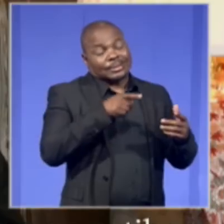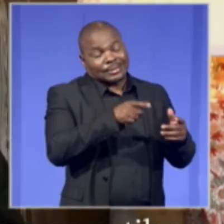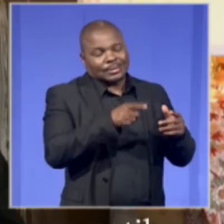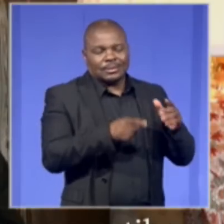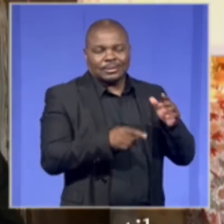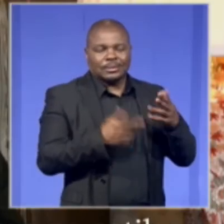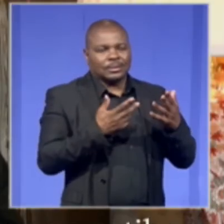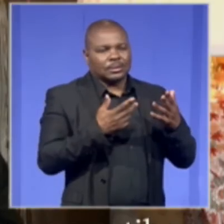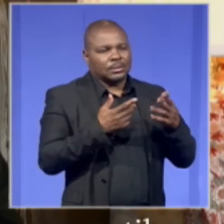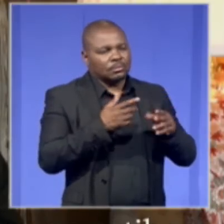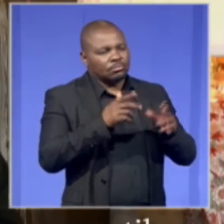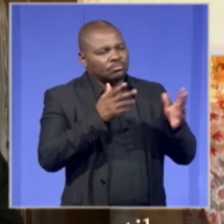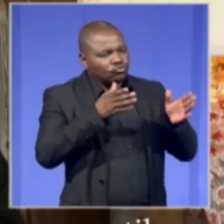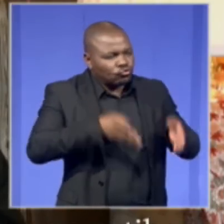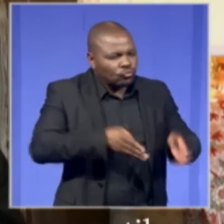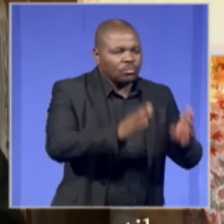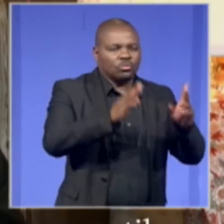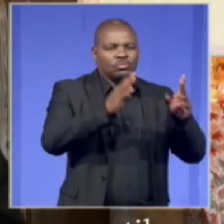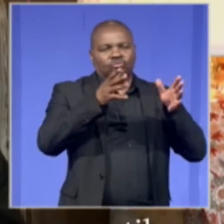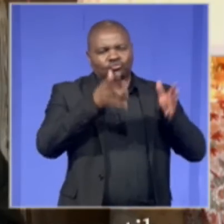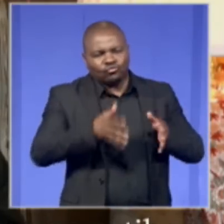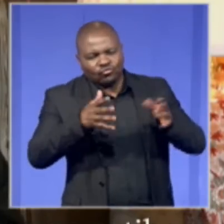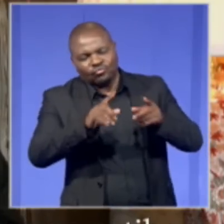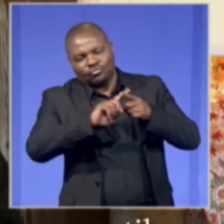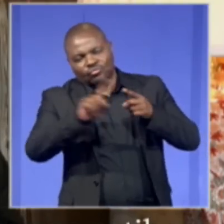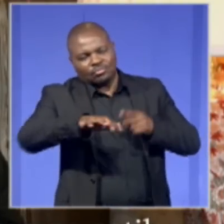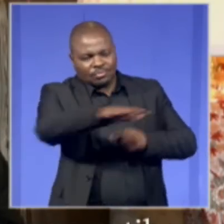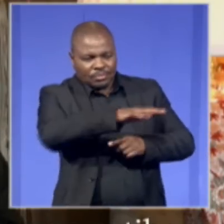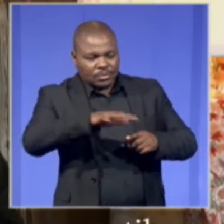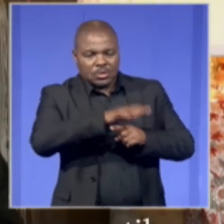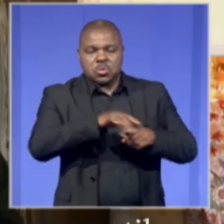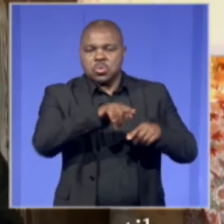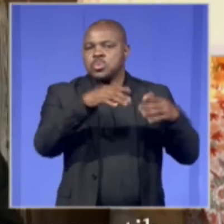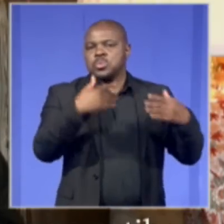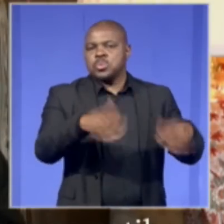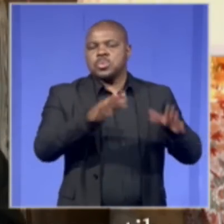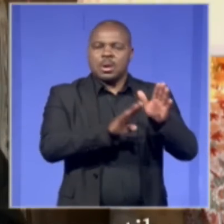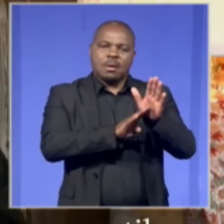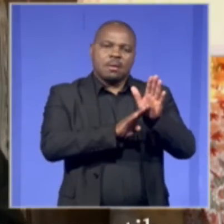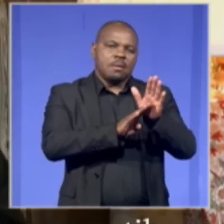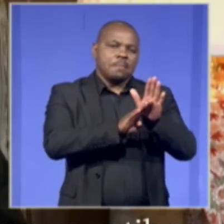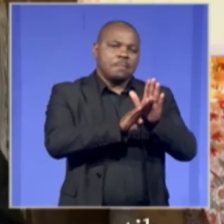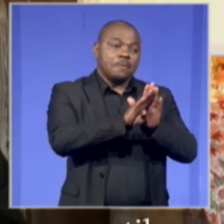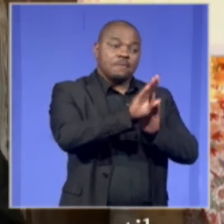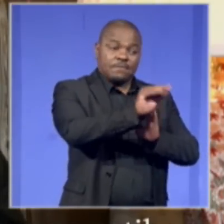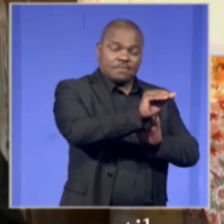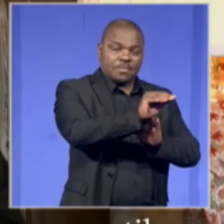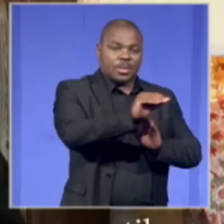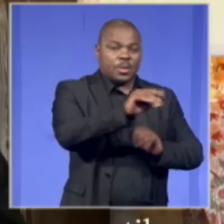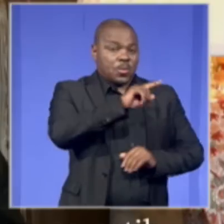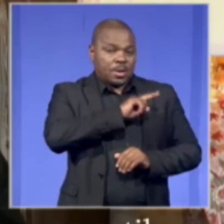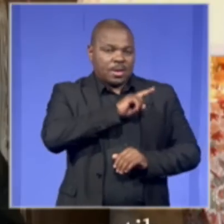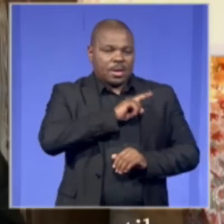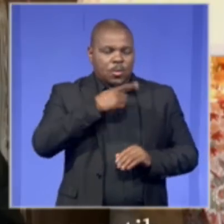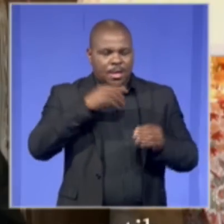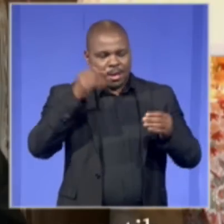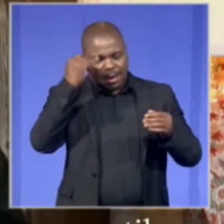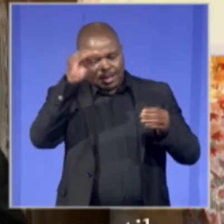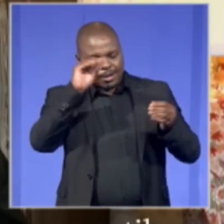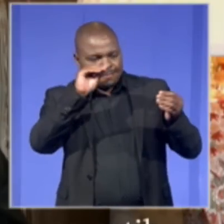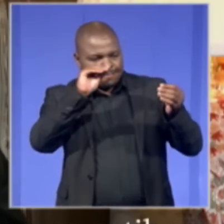to the functioning of our economy, has shown notable improvement following the corrective